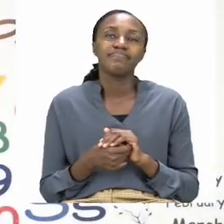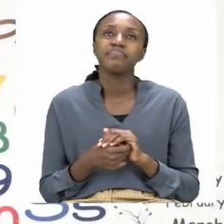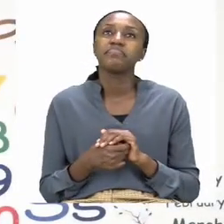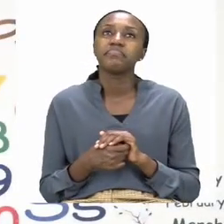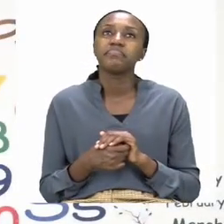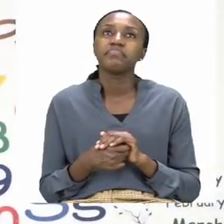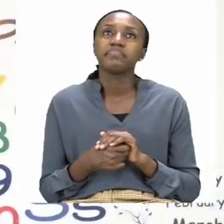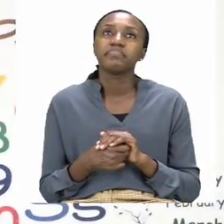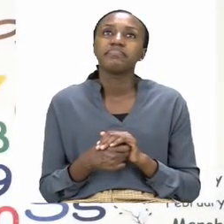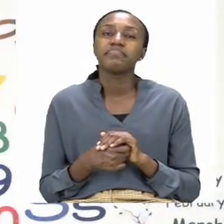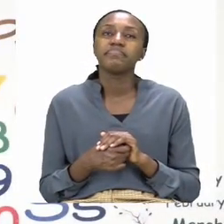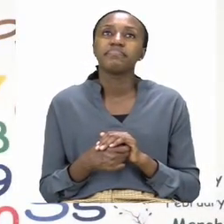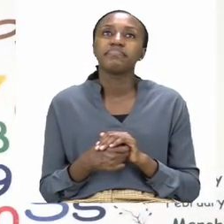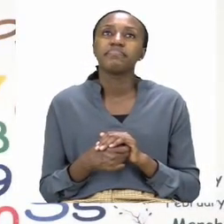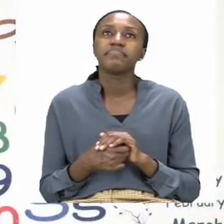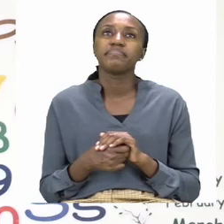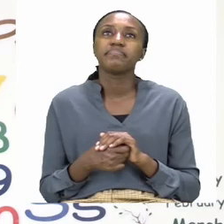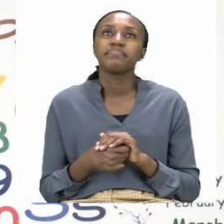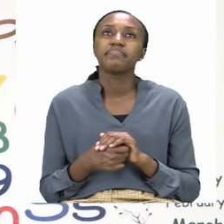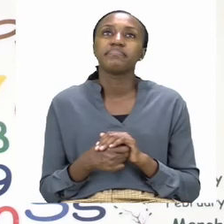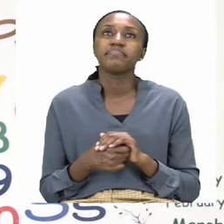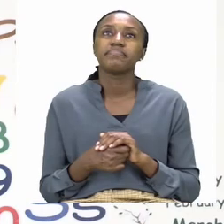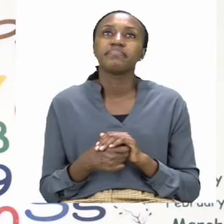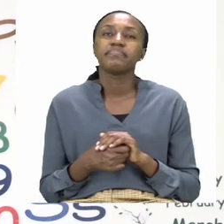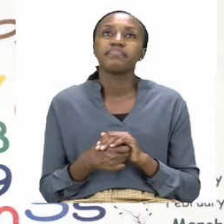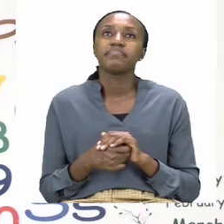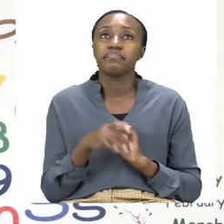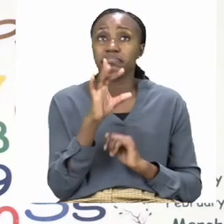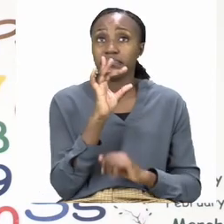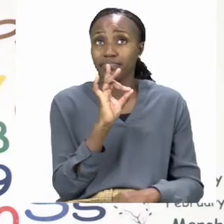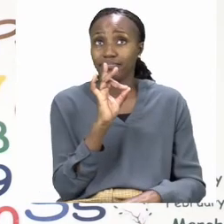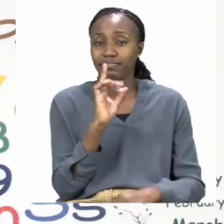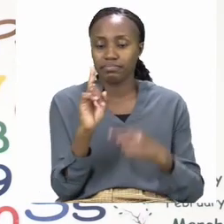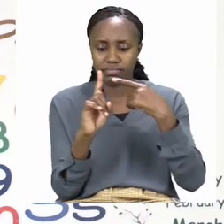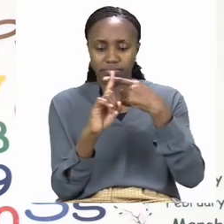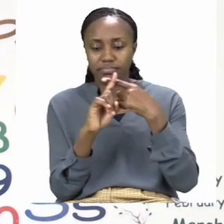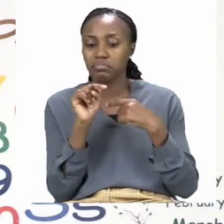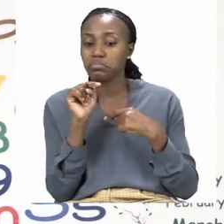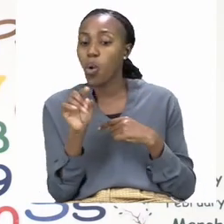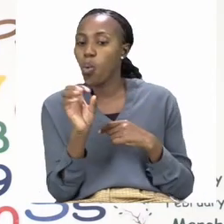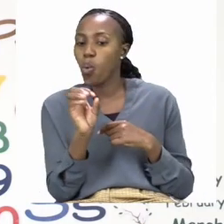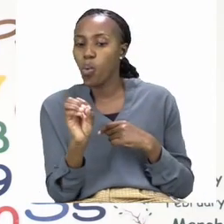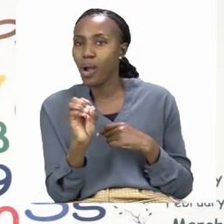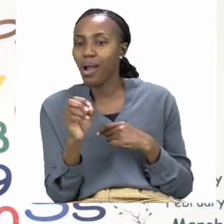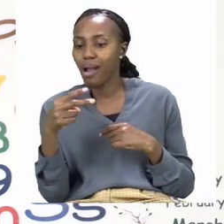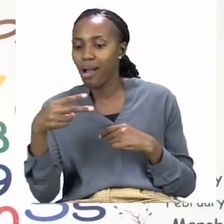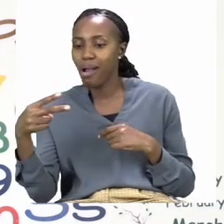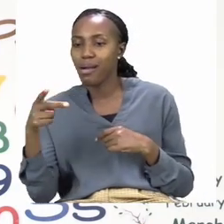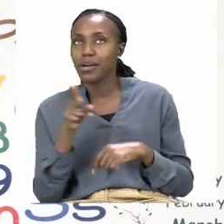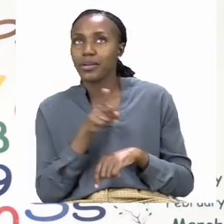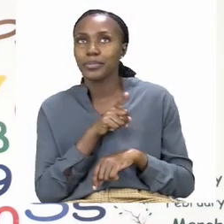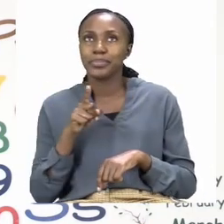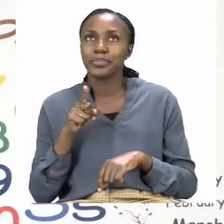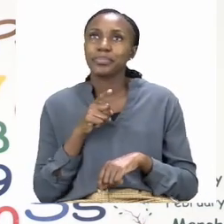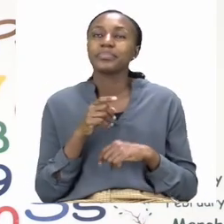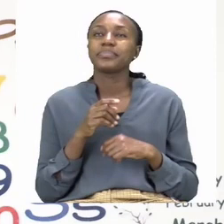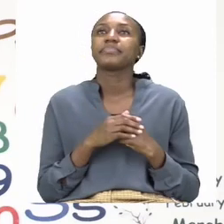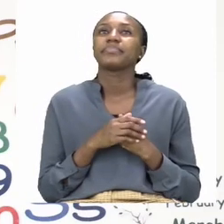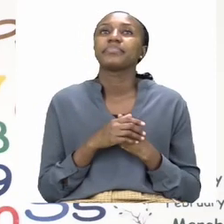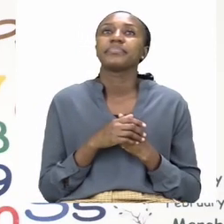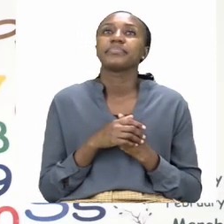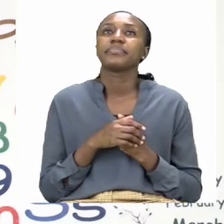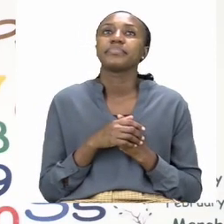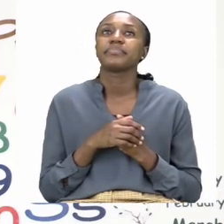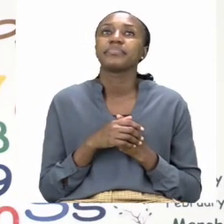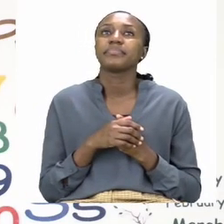go ahead and do together. Now it says 8 plus blank space is equal